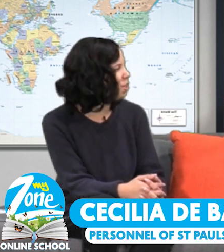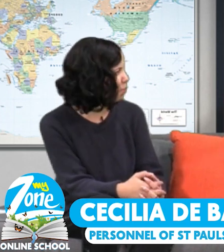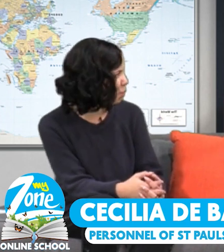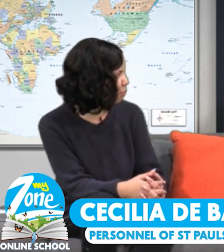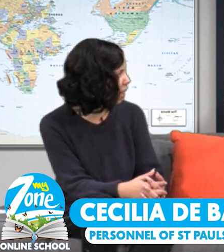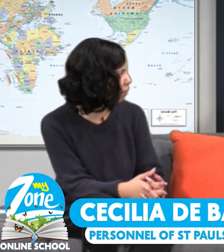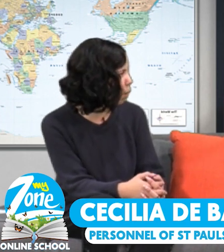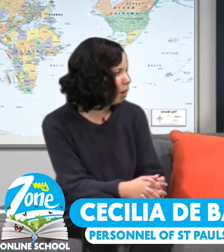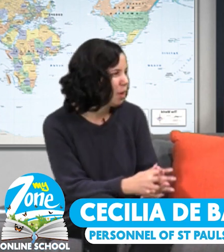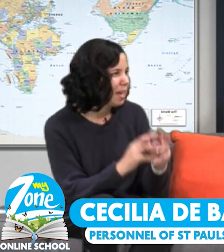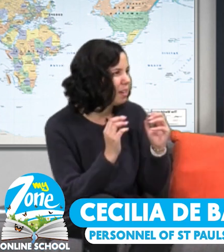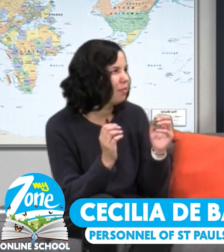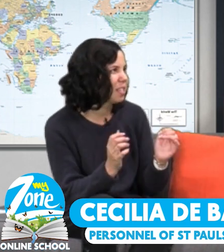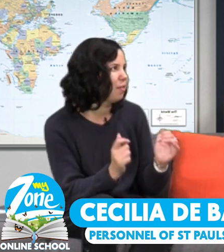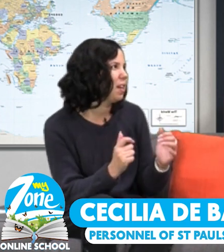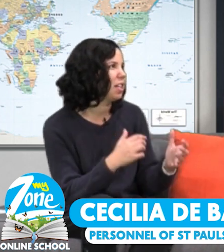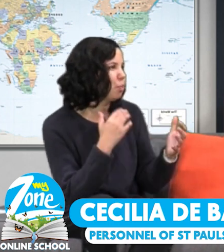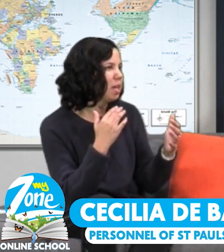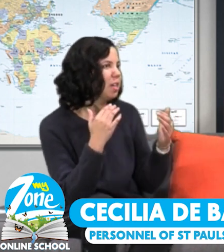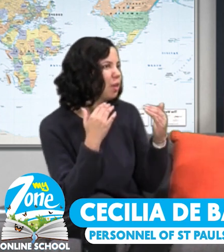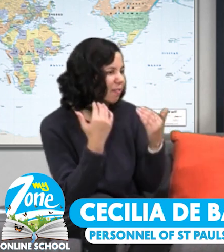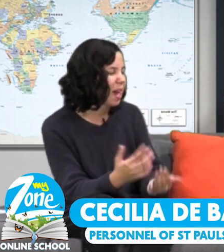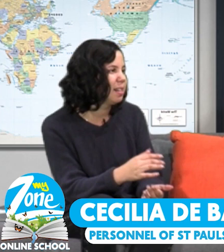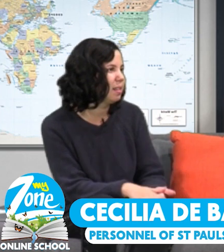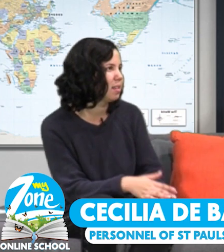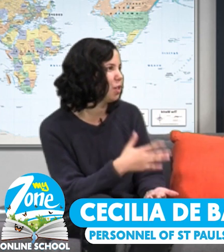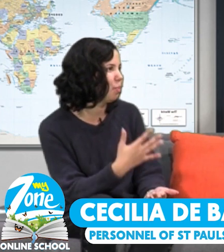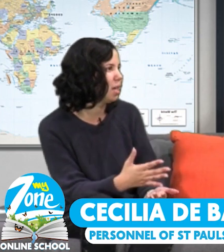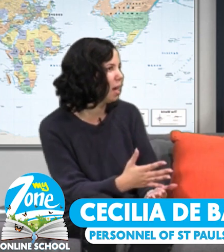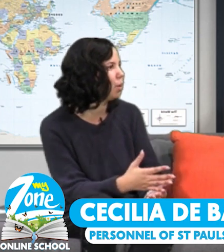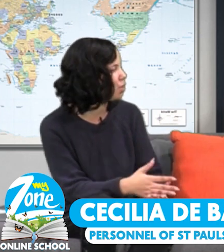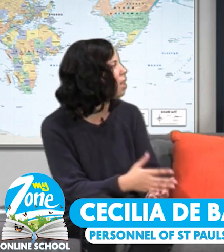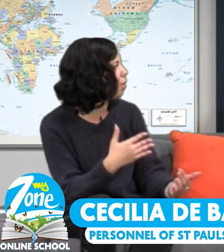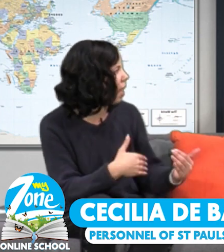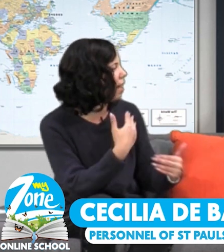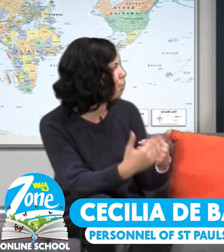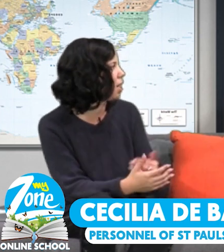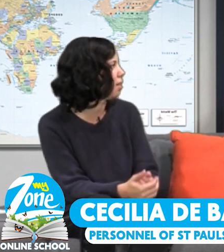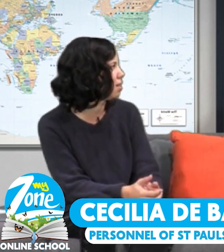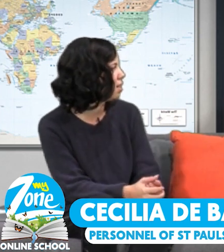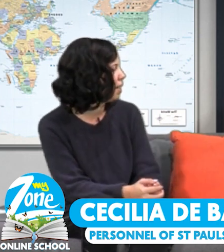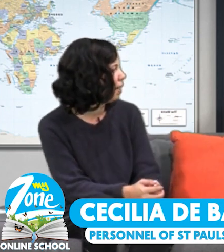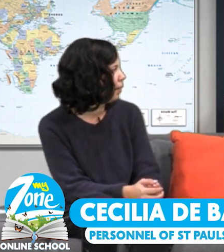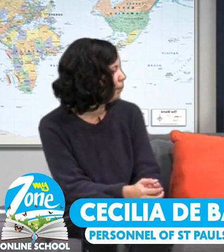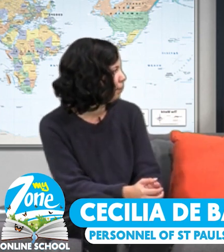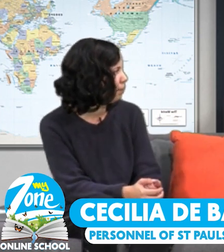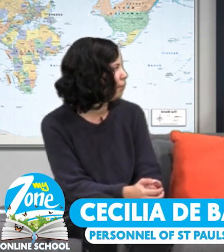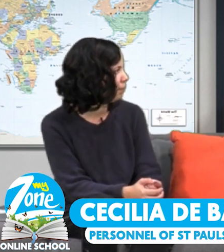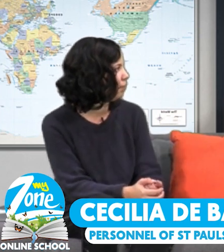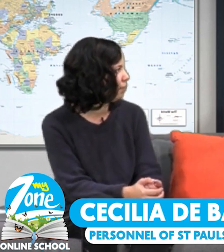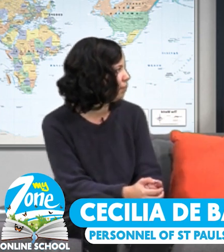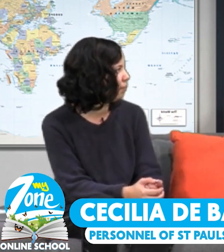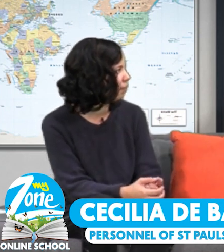And how has that process been like for you? How does it feel like to have a hand in this and to be able to say, you know, I had a part in this? Really